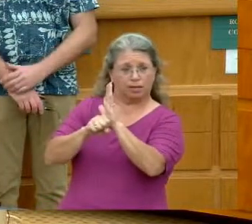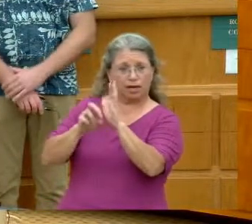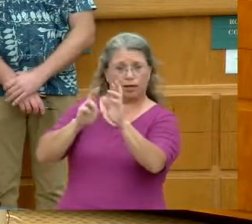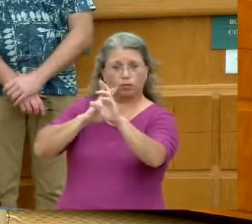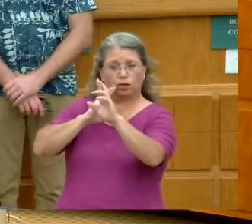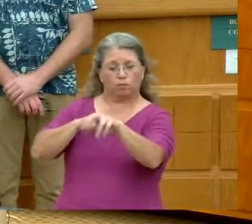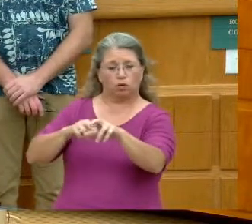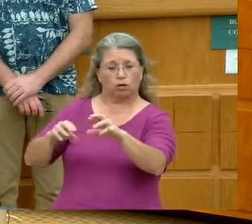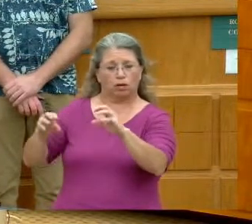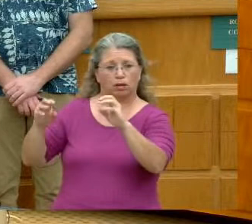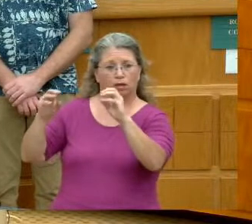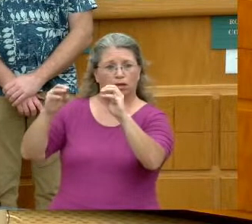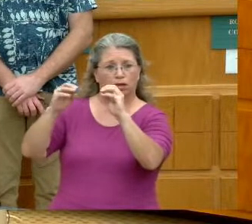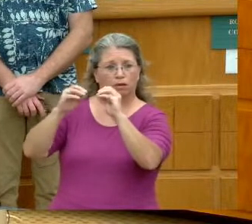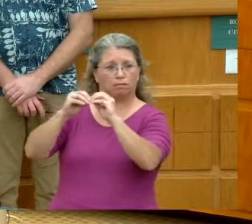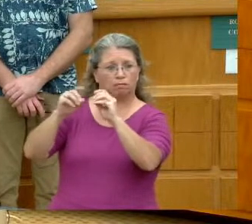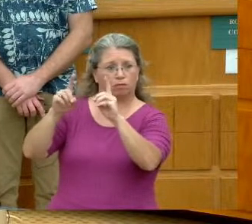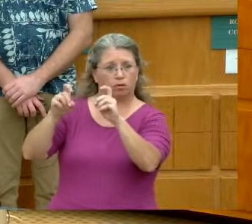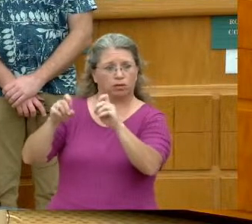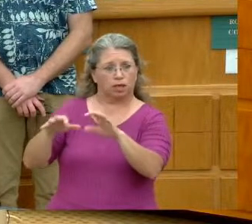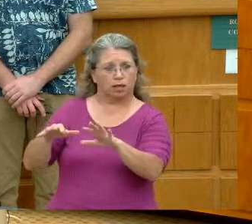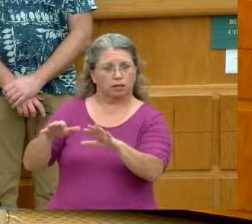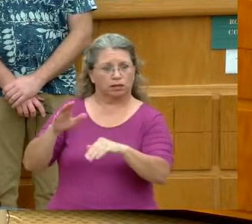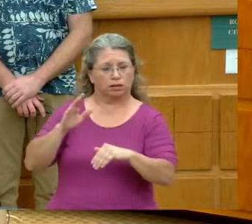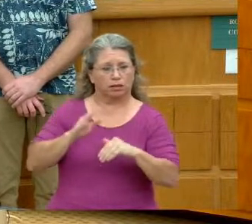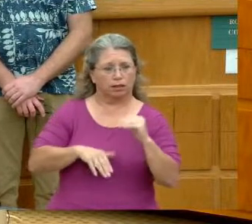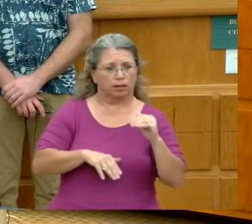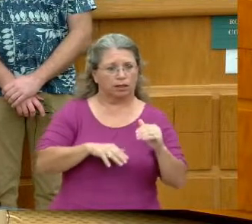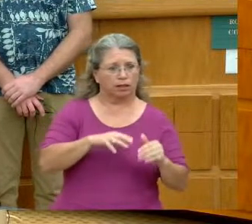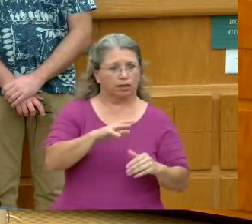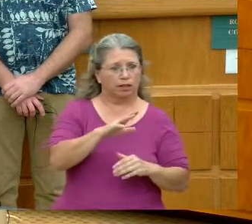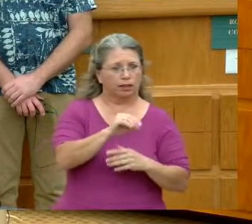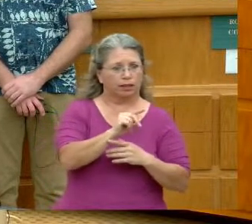by the, The county reports.